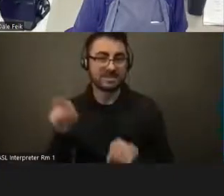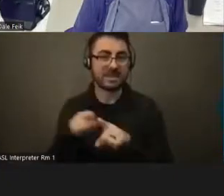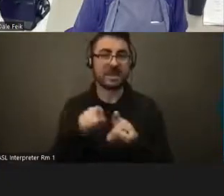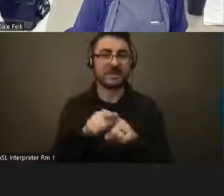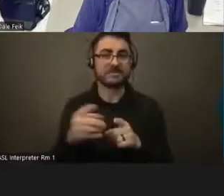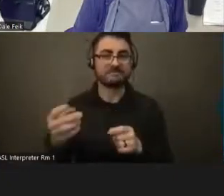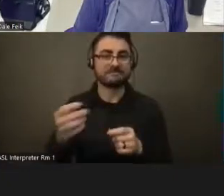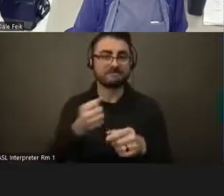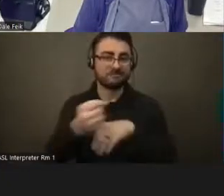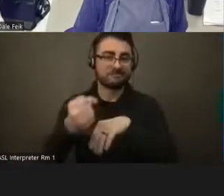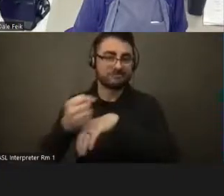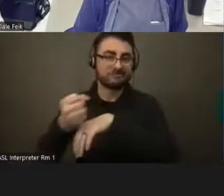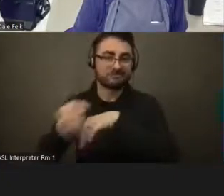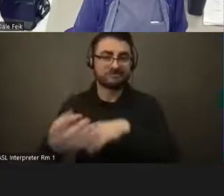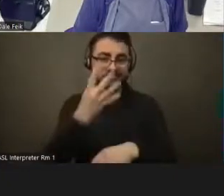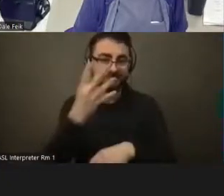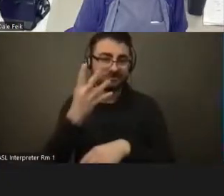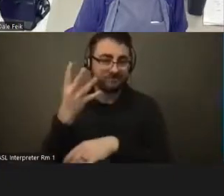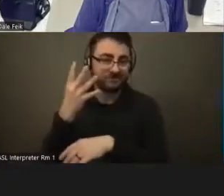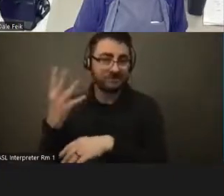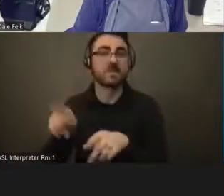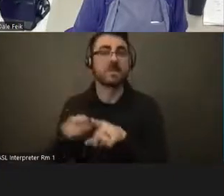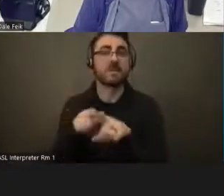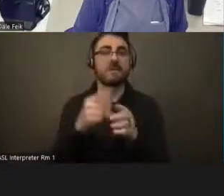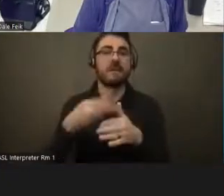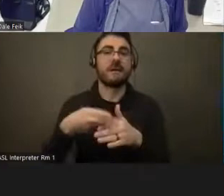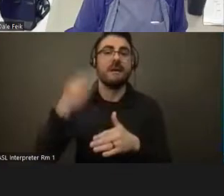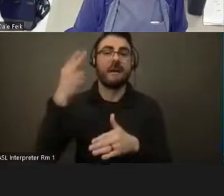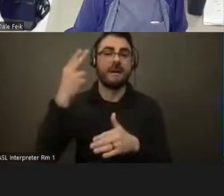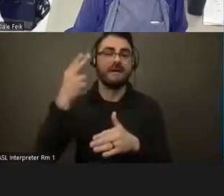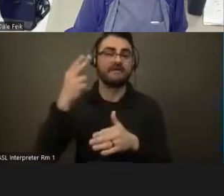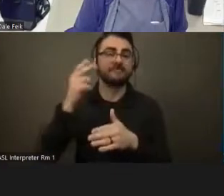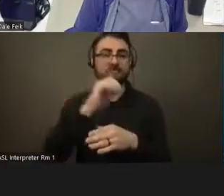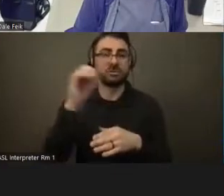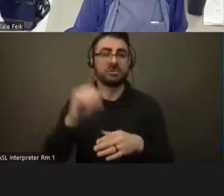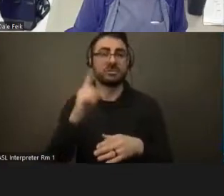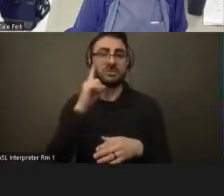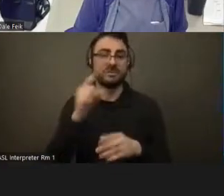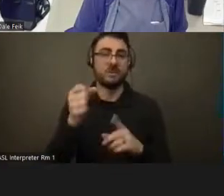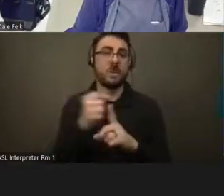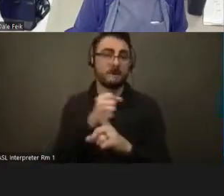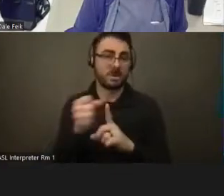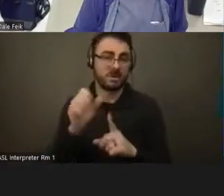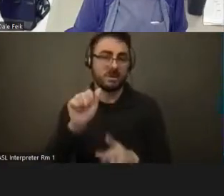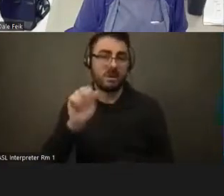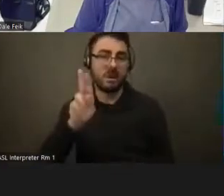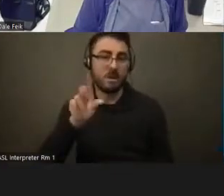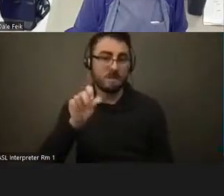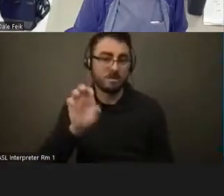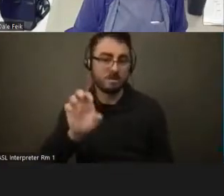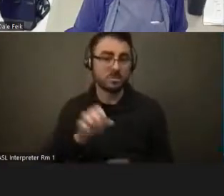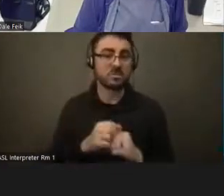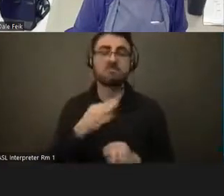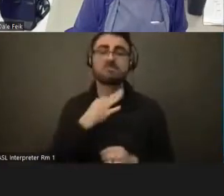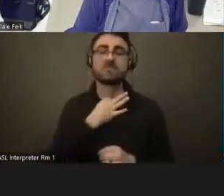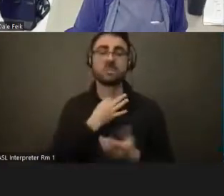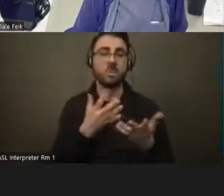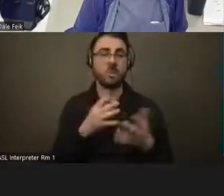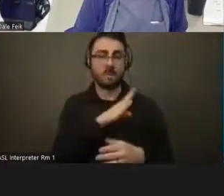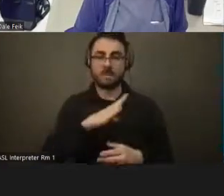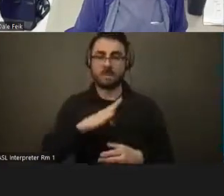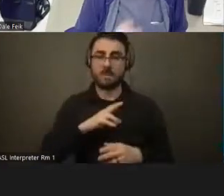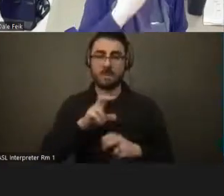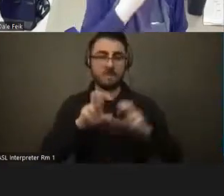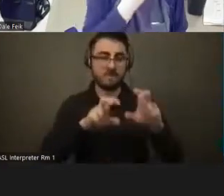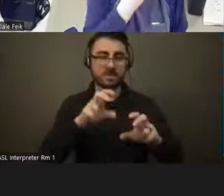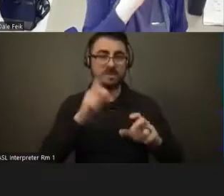high rates of violence and abuse. So just curious what the board's investment is going to be in the upstream